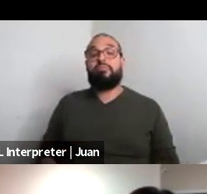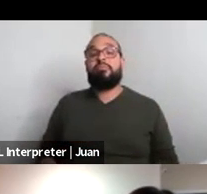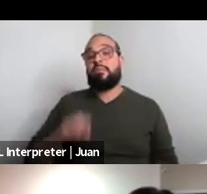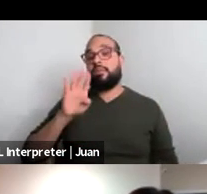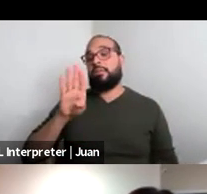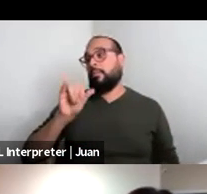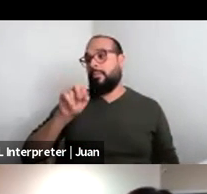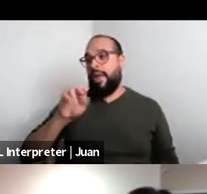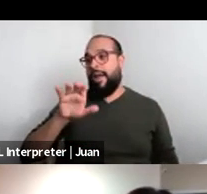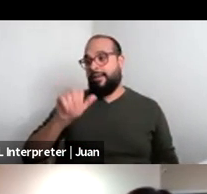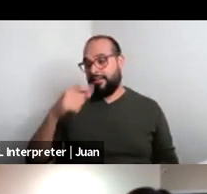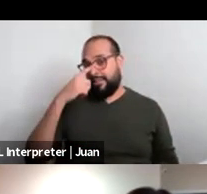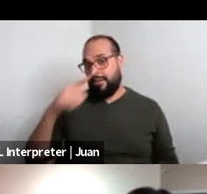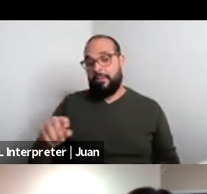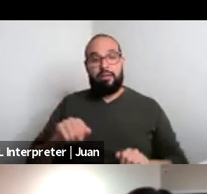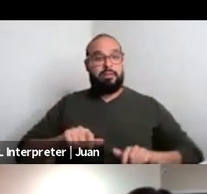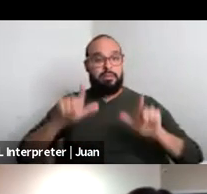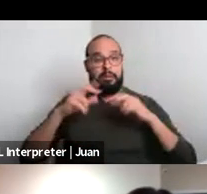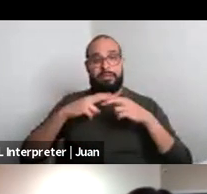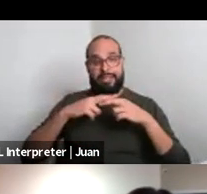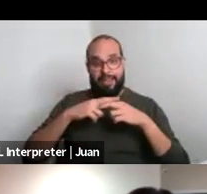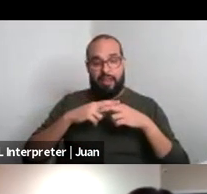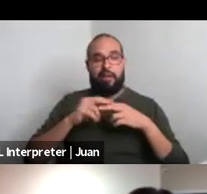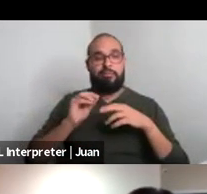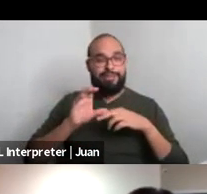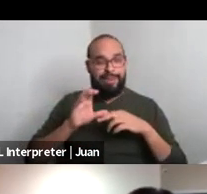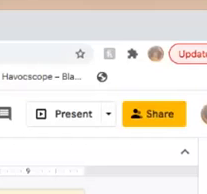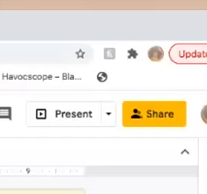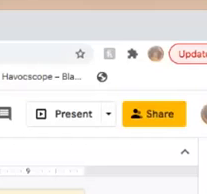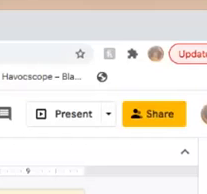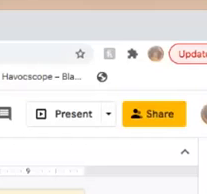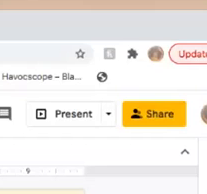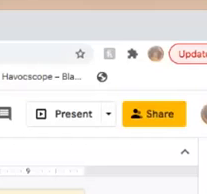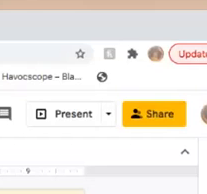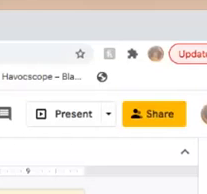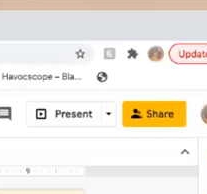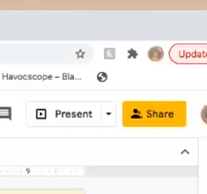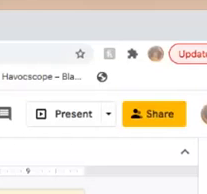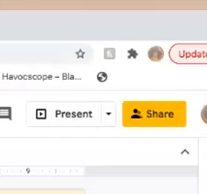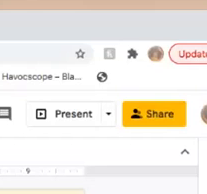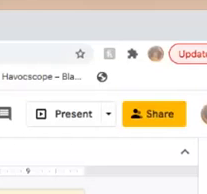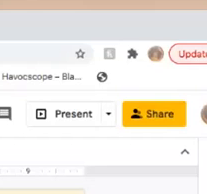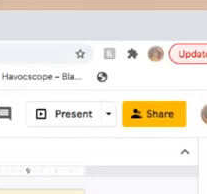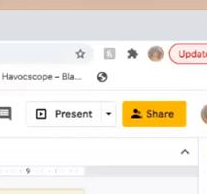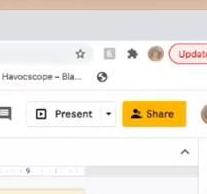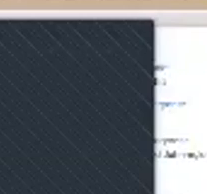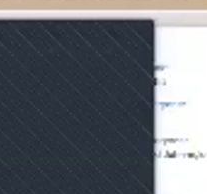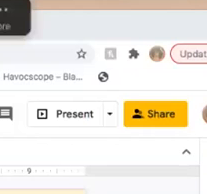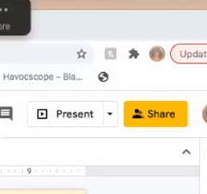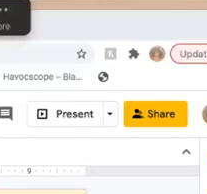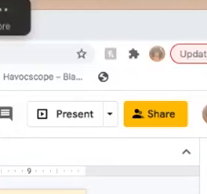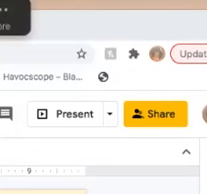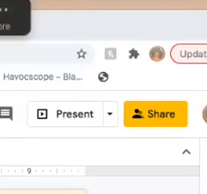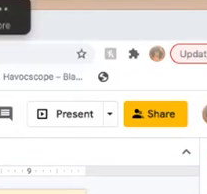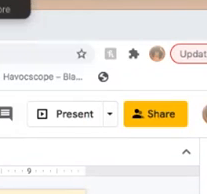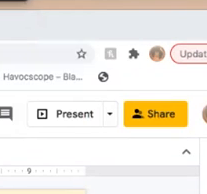the slide deck at the end, we're done with that second activity. And we're going to be closing out soon in